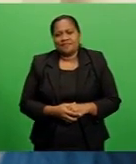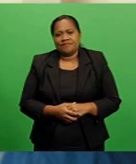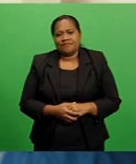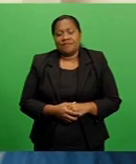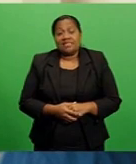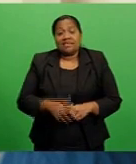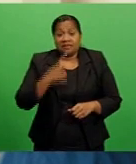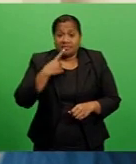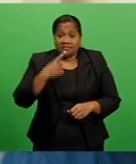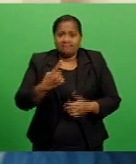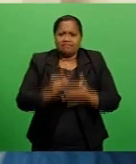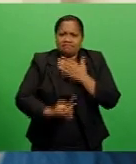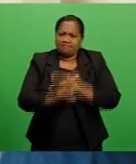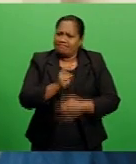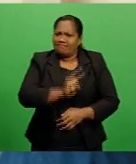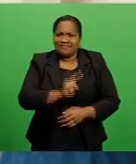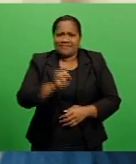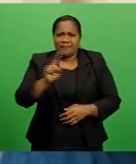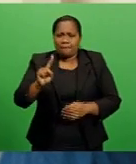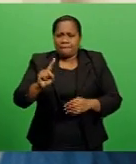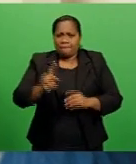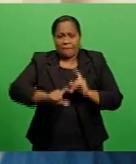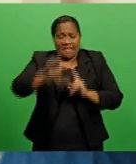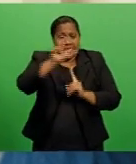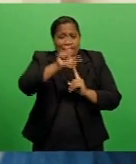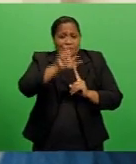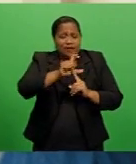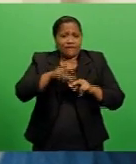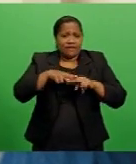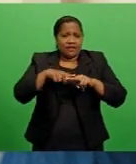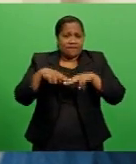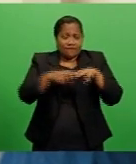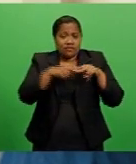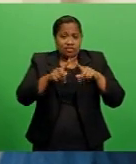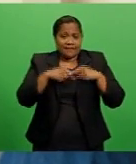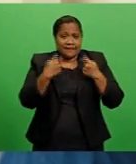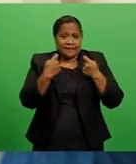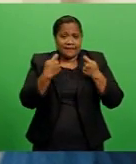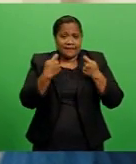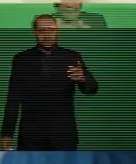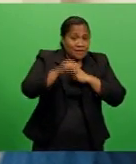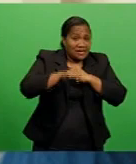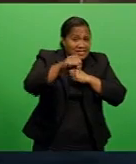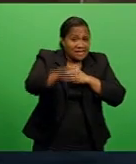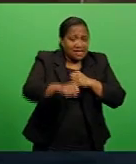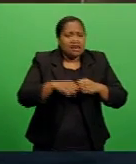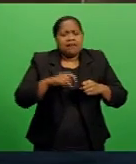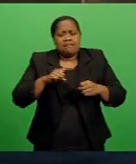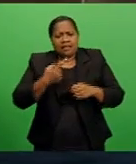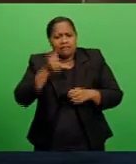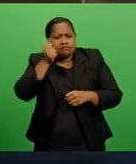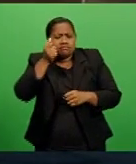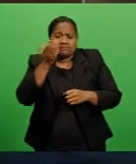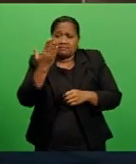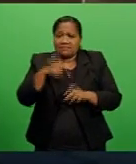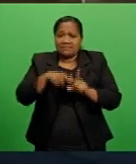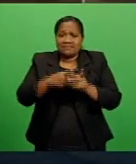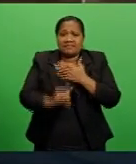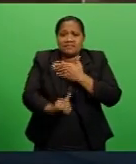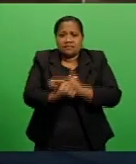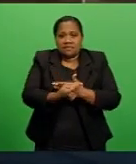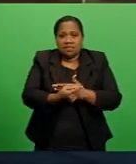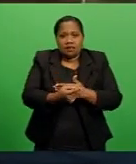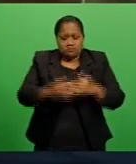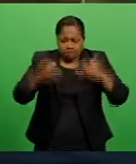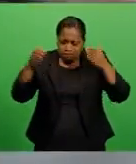He goes out as the captain of the Team Fiji boxing team. But, as you know, in the last year, has been very focused on